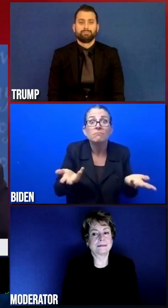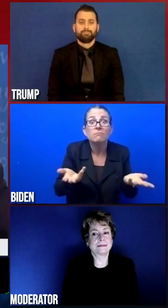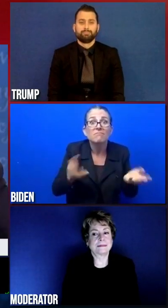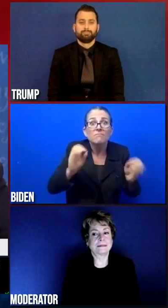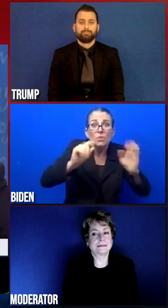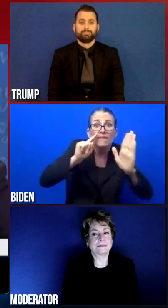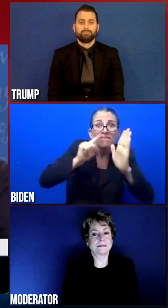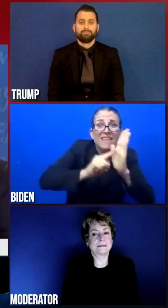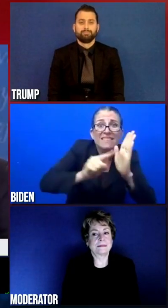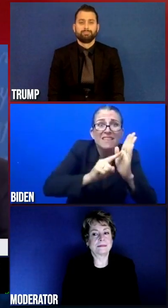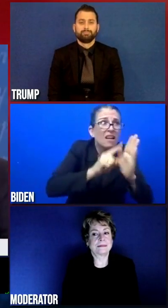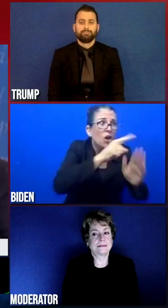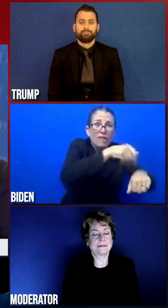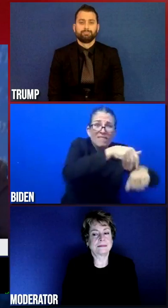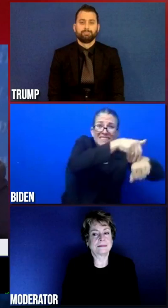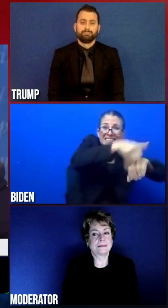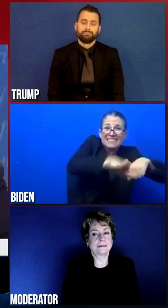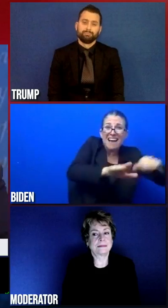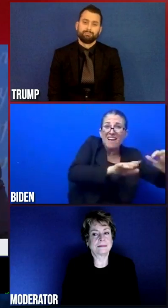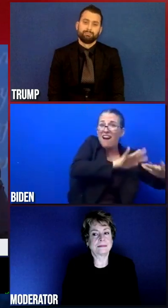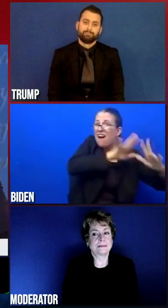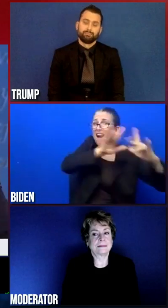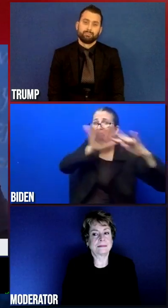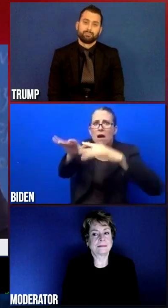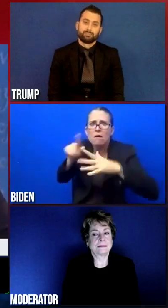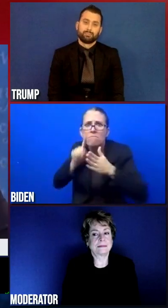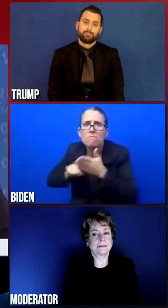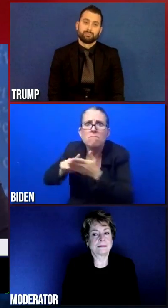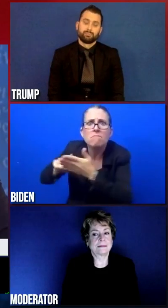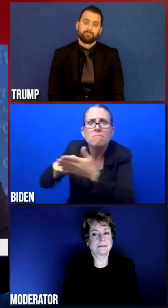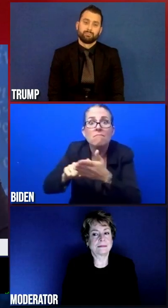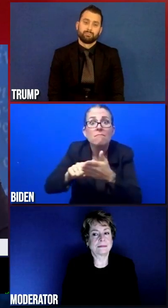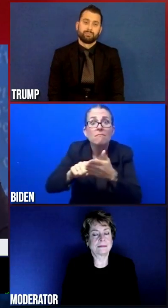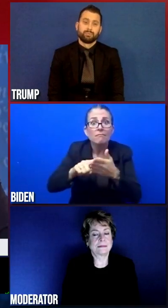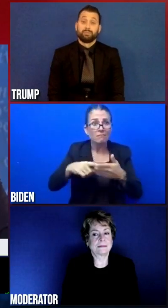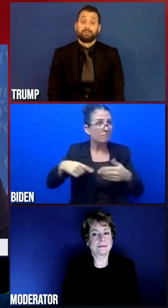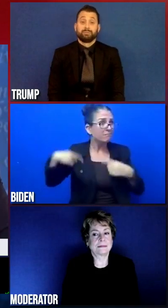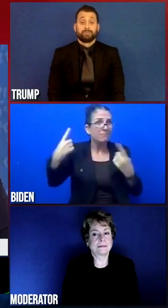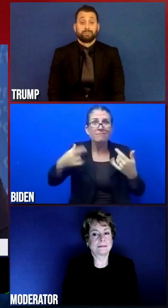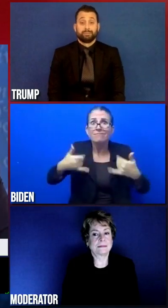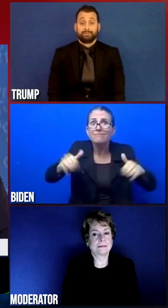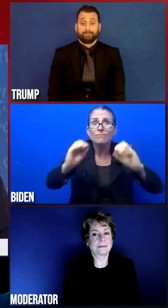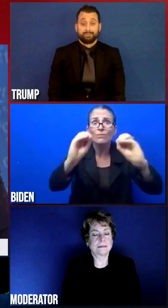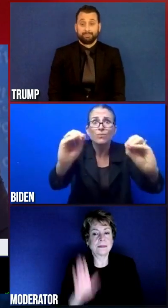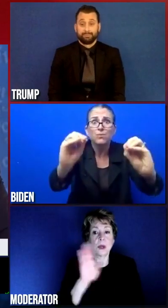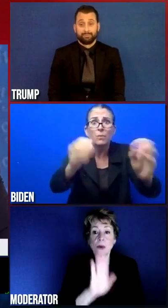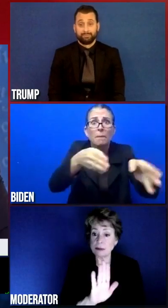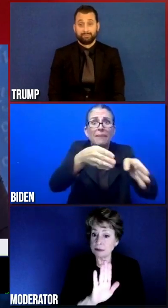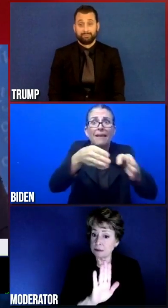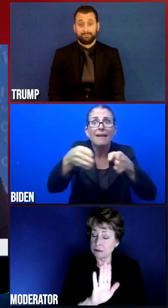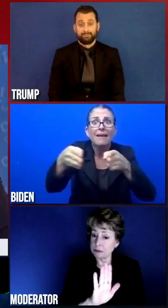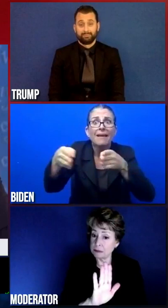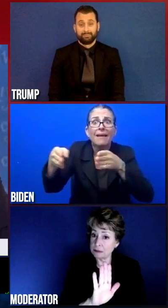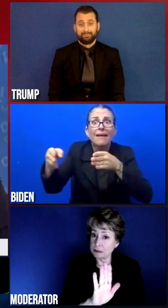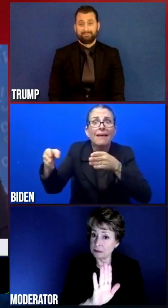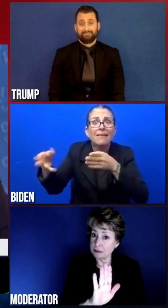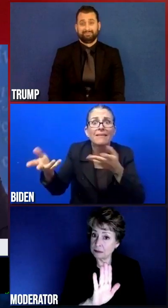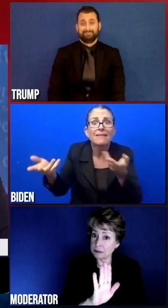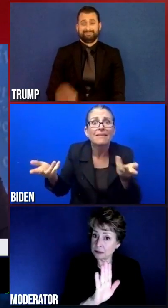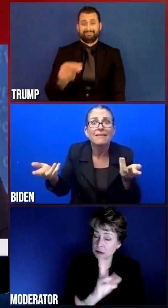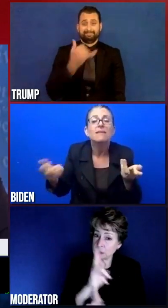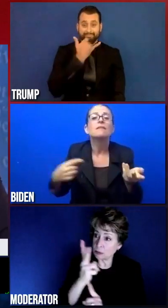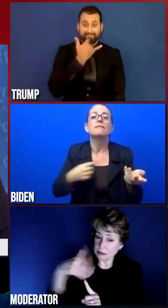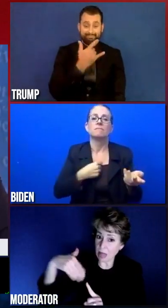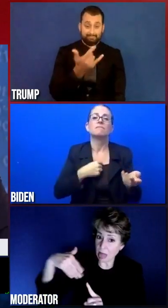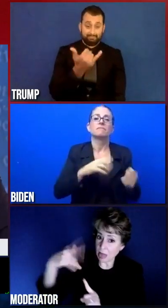and waited. He still doesn't have a plan. Wrong. I laid out Sir, back in March exactly so what we wrong. should be doing. And I laid out again